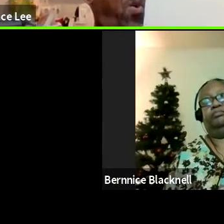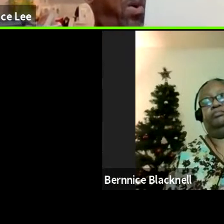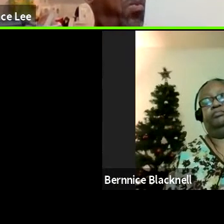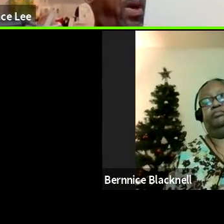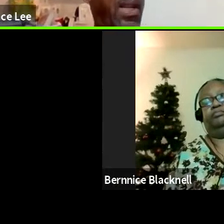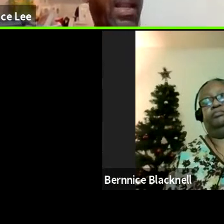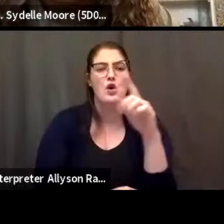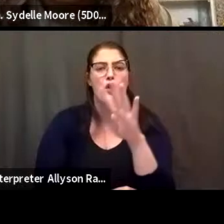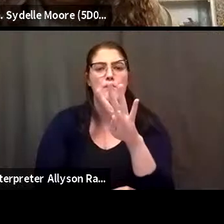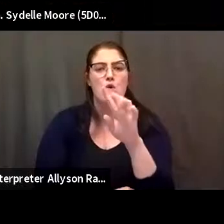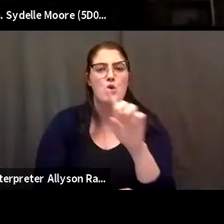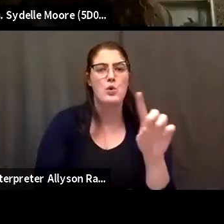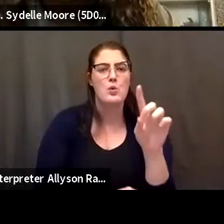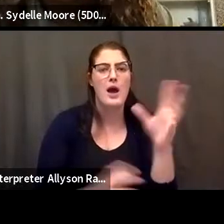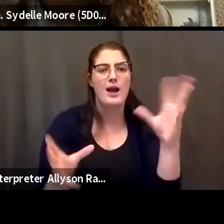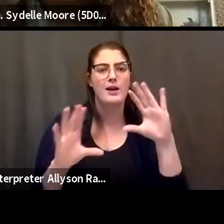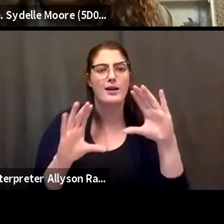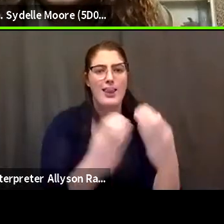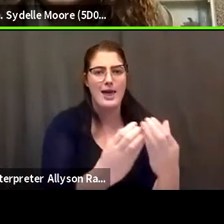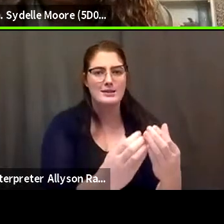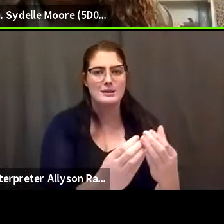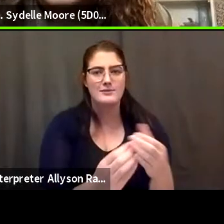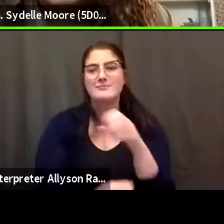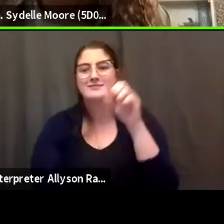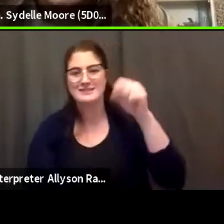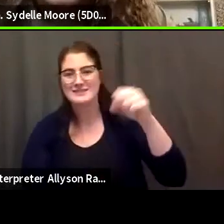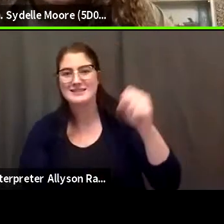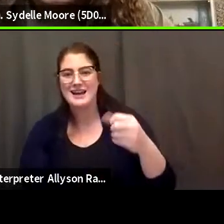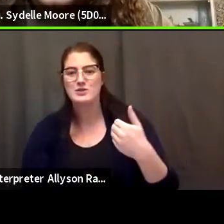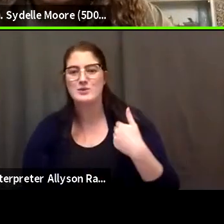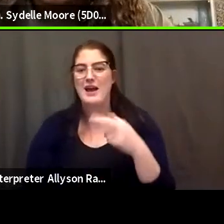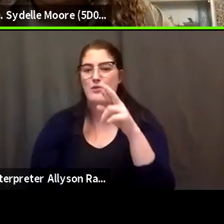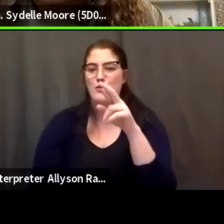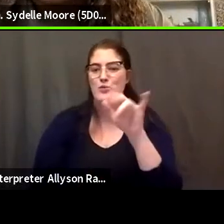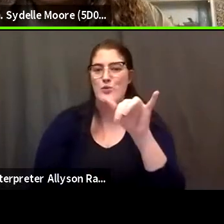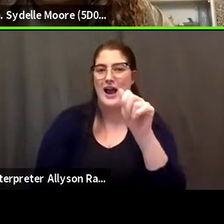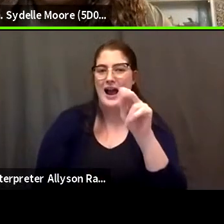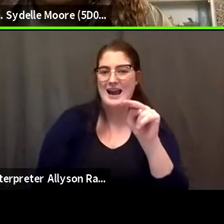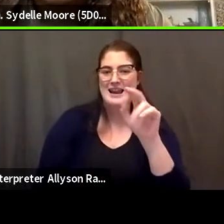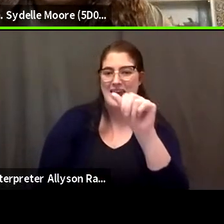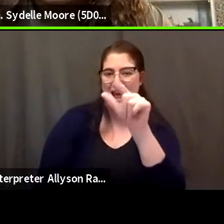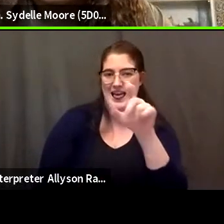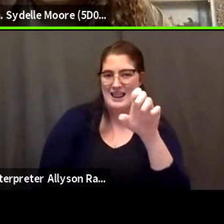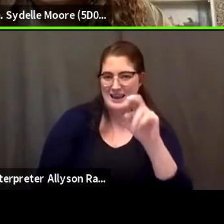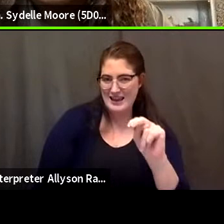the 411 collective? Yes. Yes, we have Ryan Allen.